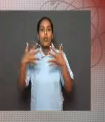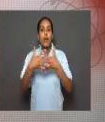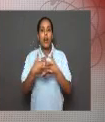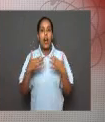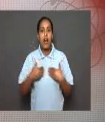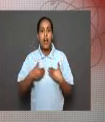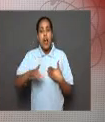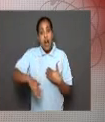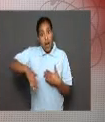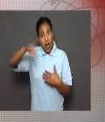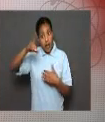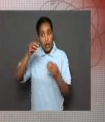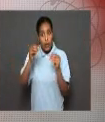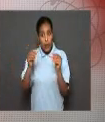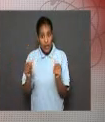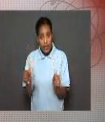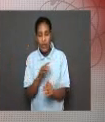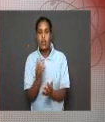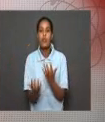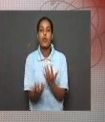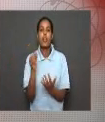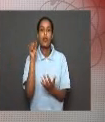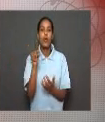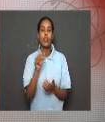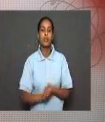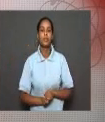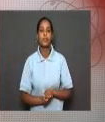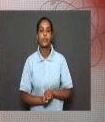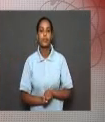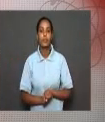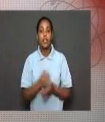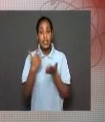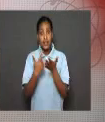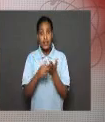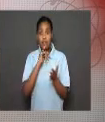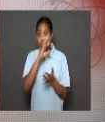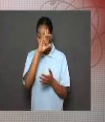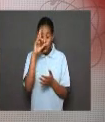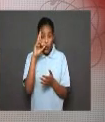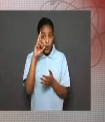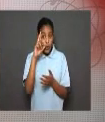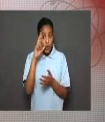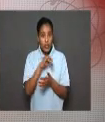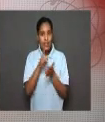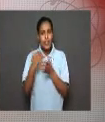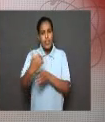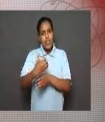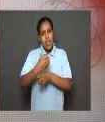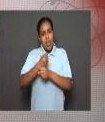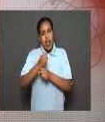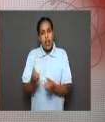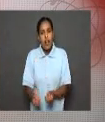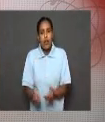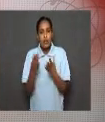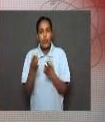have high melting and boiling points. This is because it takes a lot